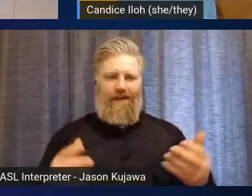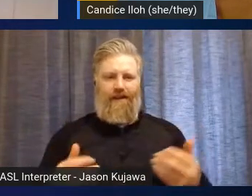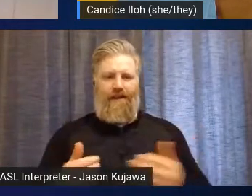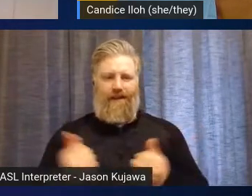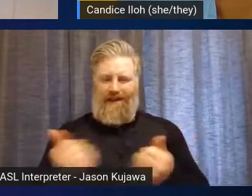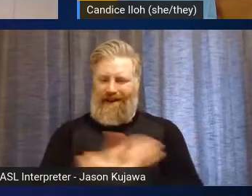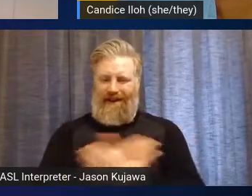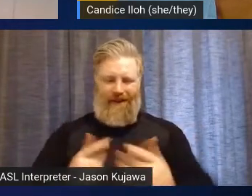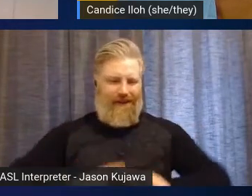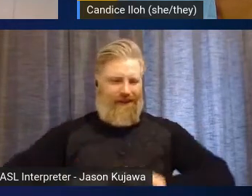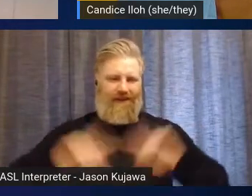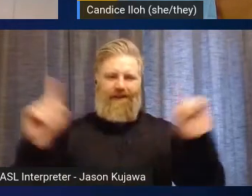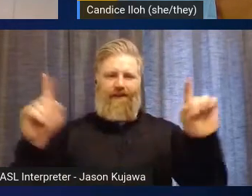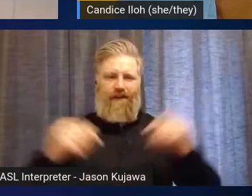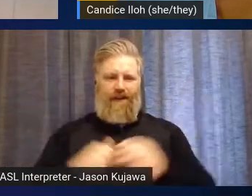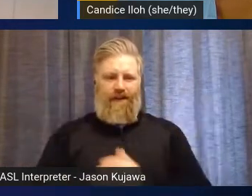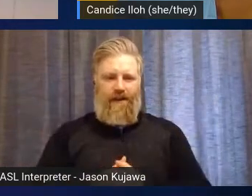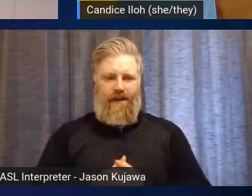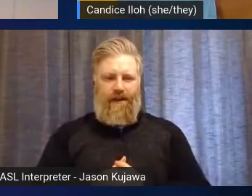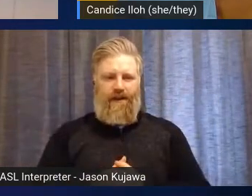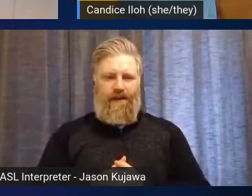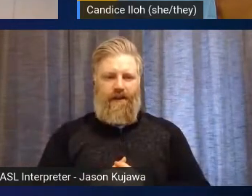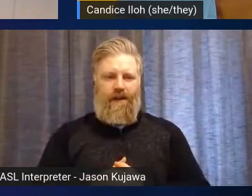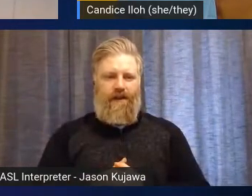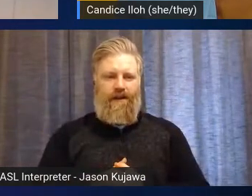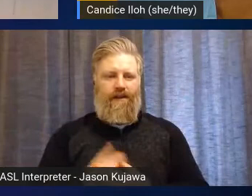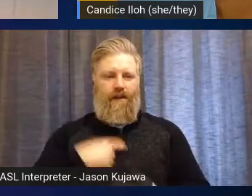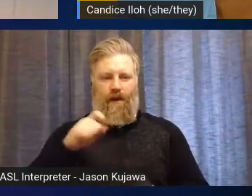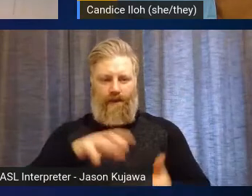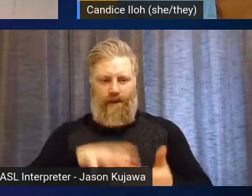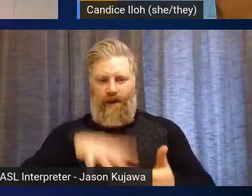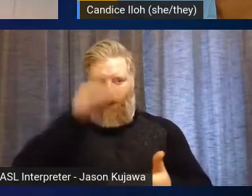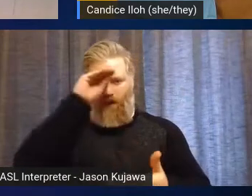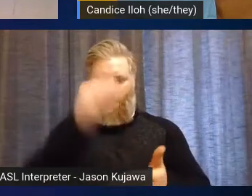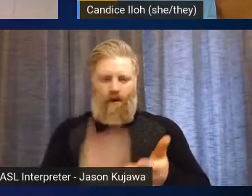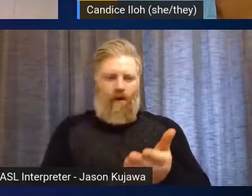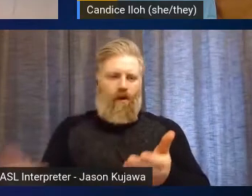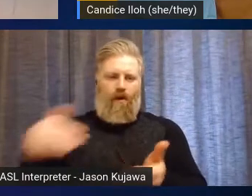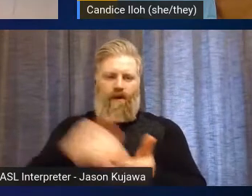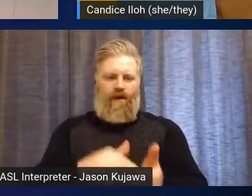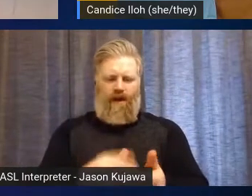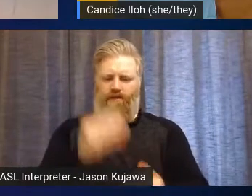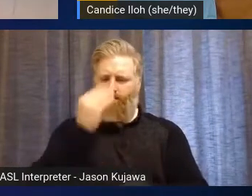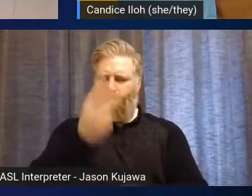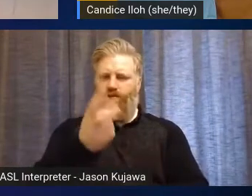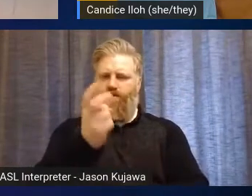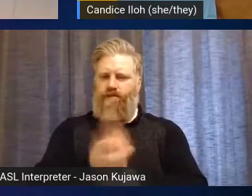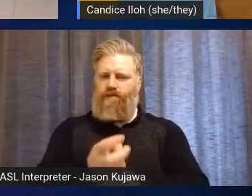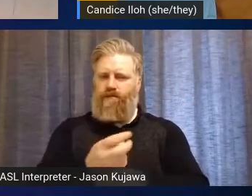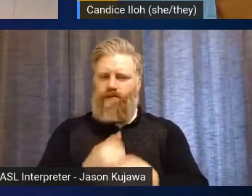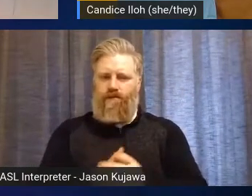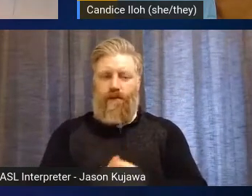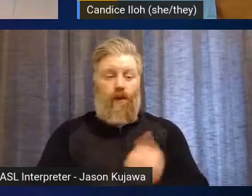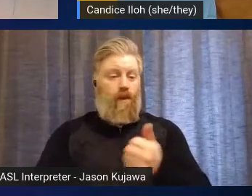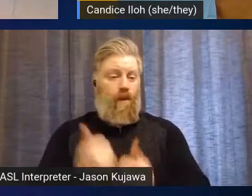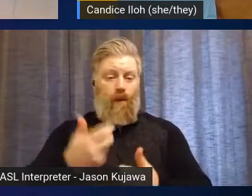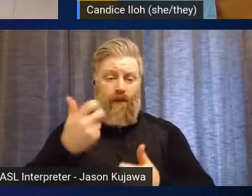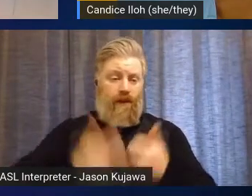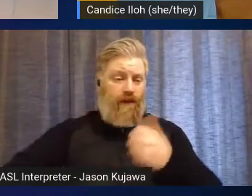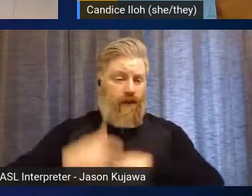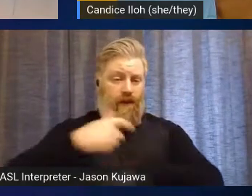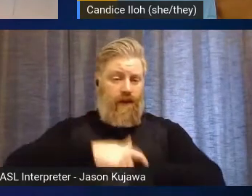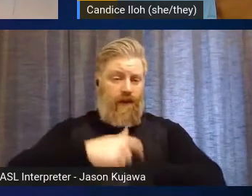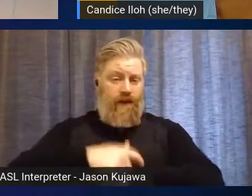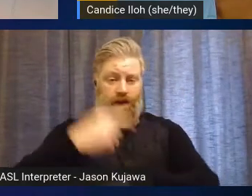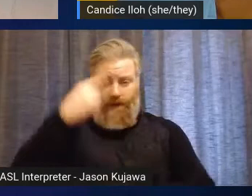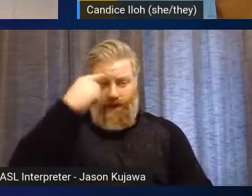different. So it was relearning again, and it was really, really hard. And I always say the most difficult time of me in the